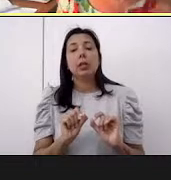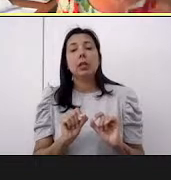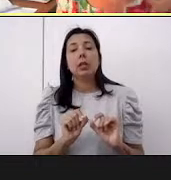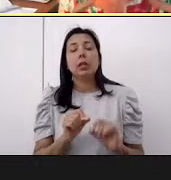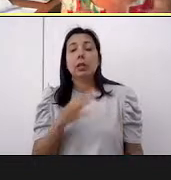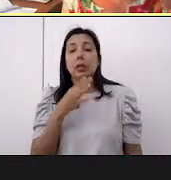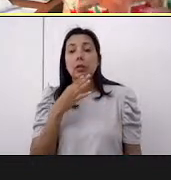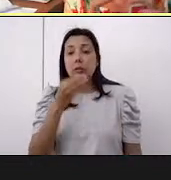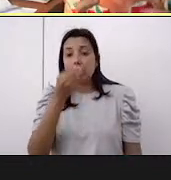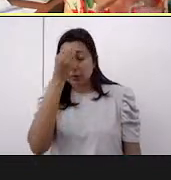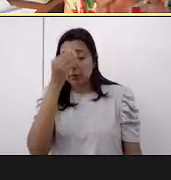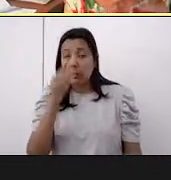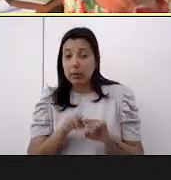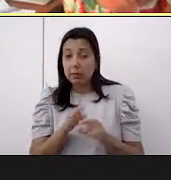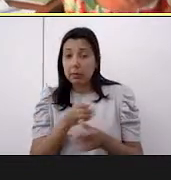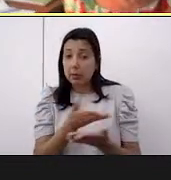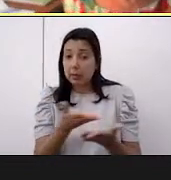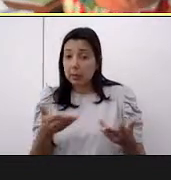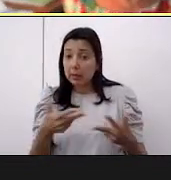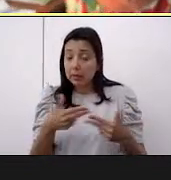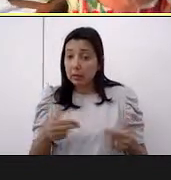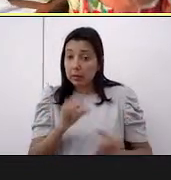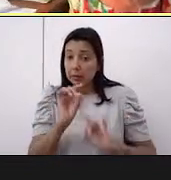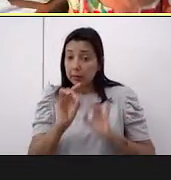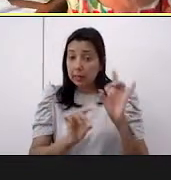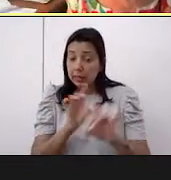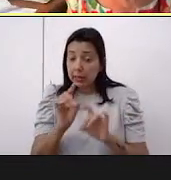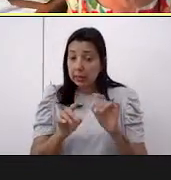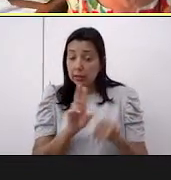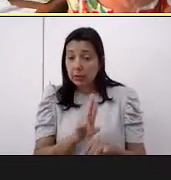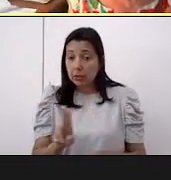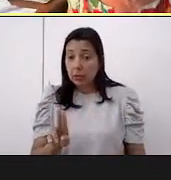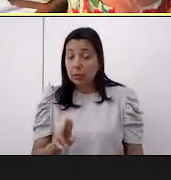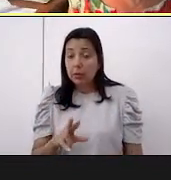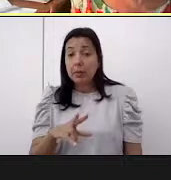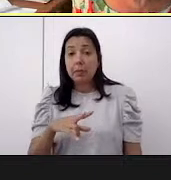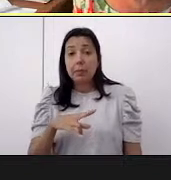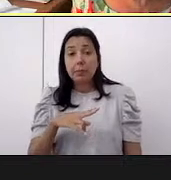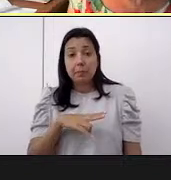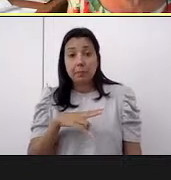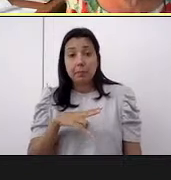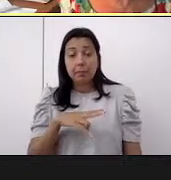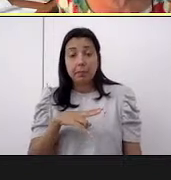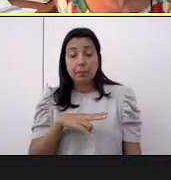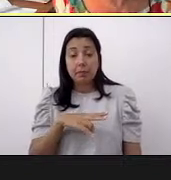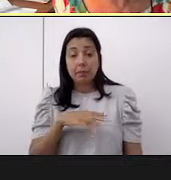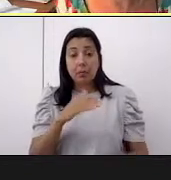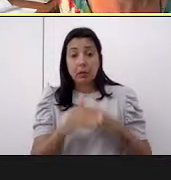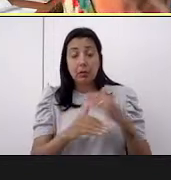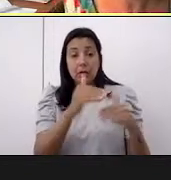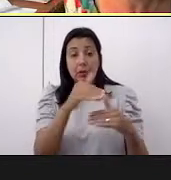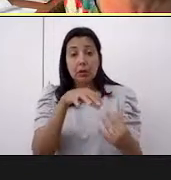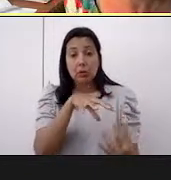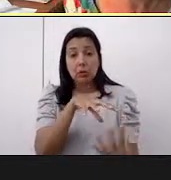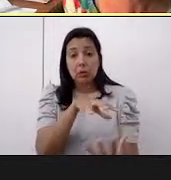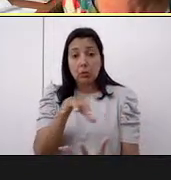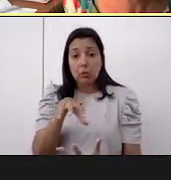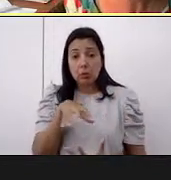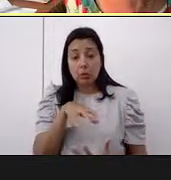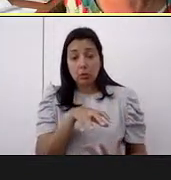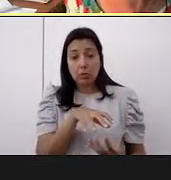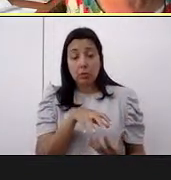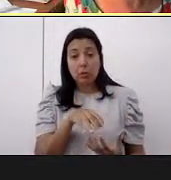I call a kind of privatization of the global public policy making. They also now, for some decades, propose their